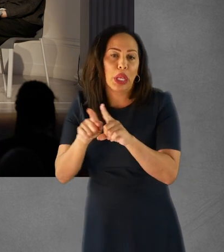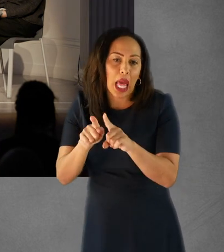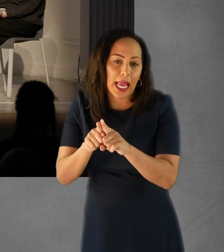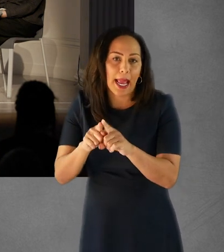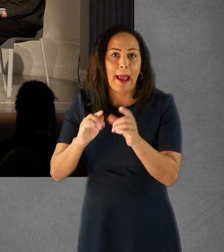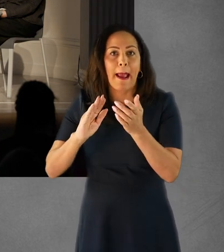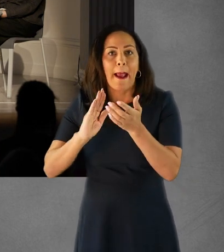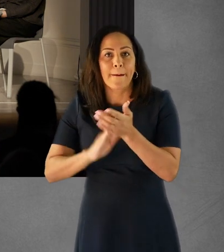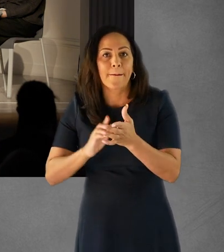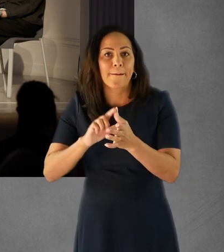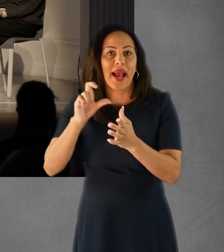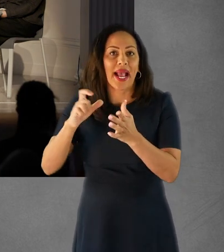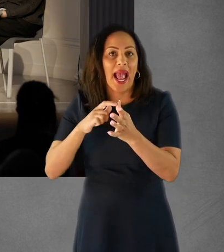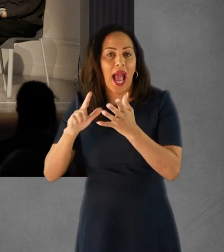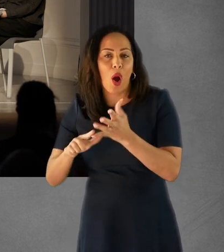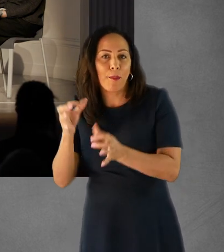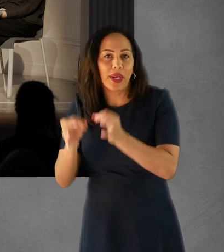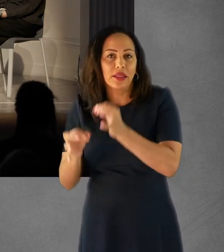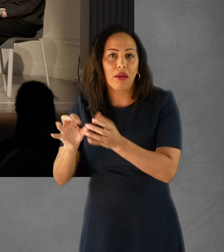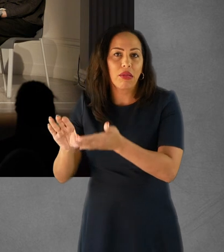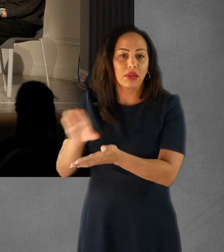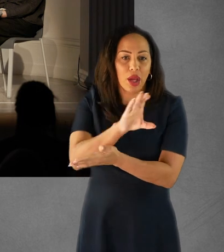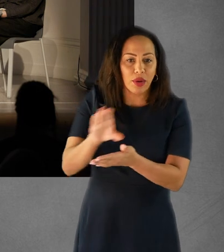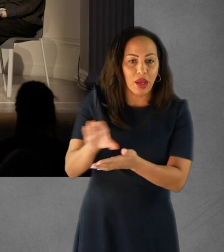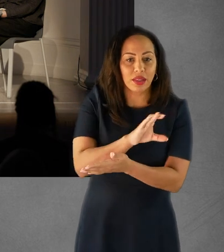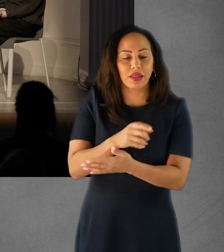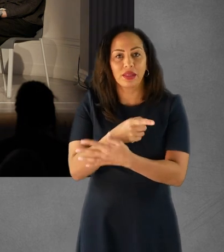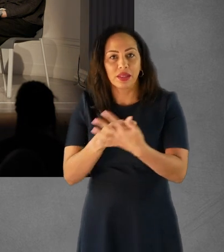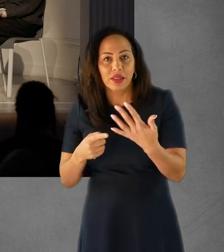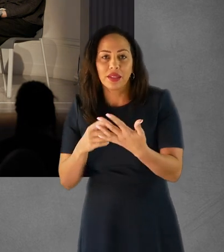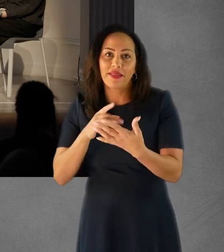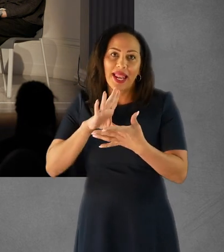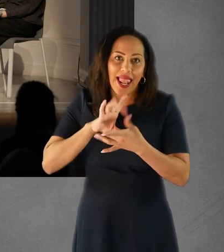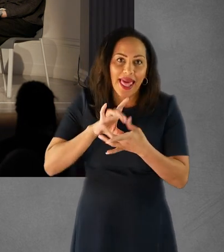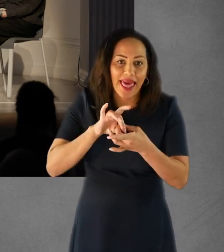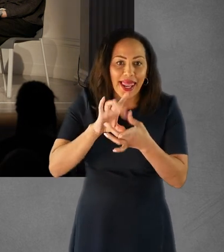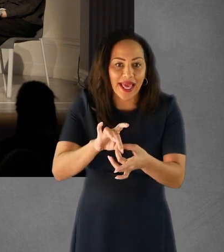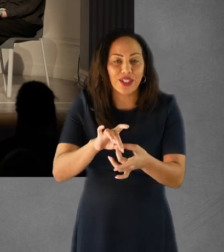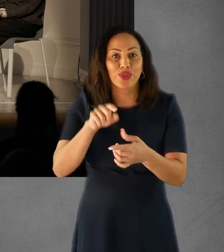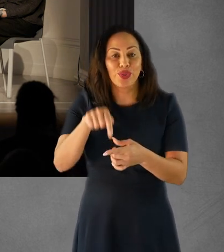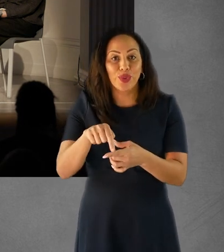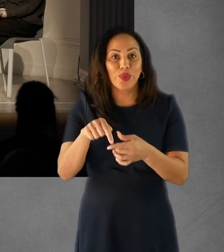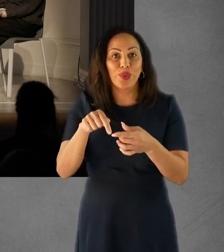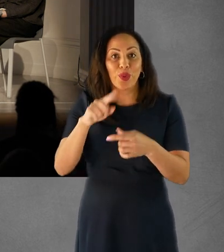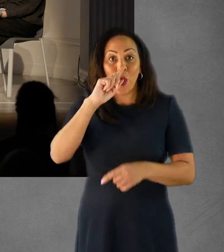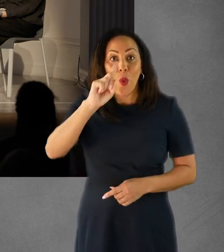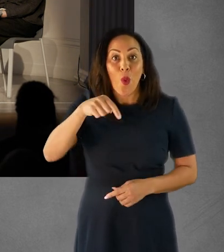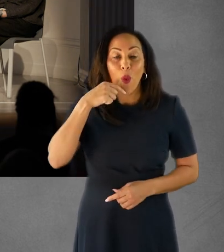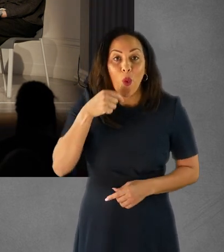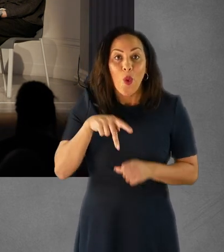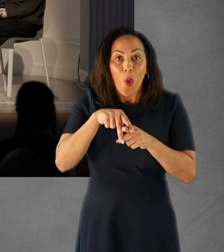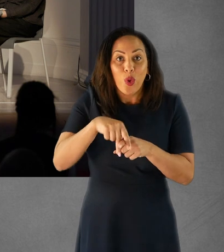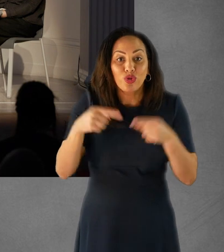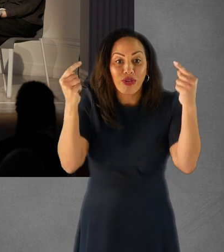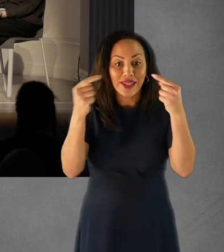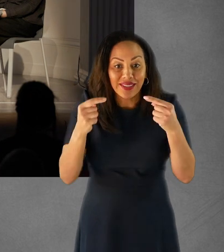horses. Yes, the sort of very bizarre existence